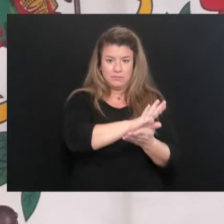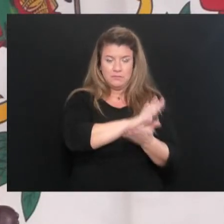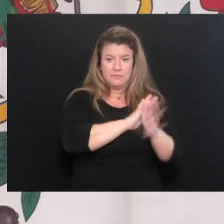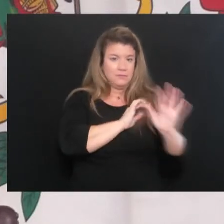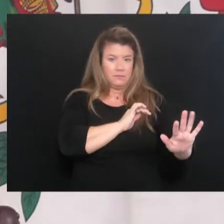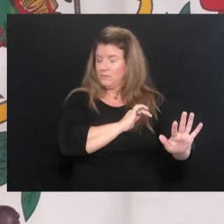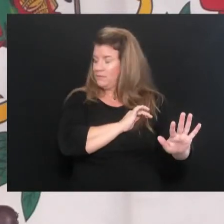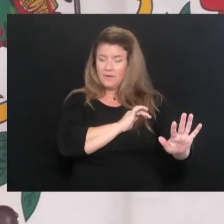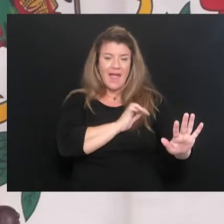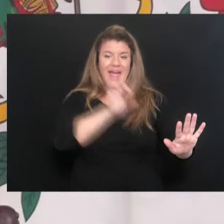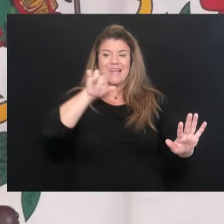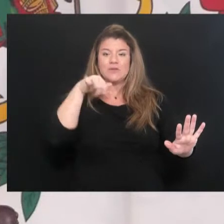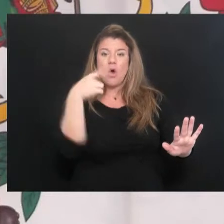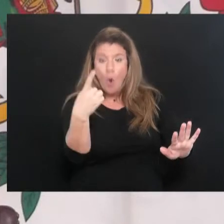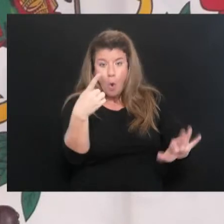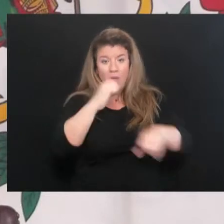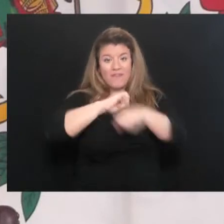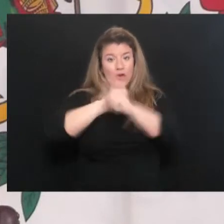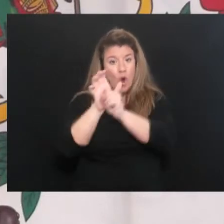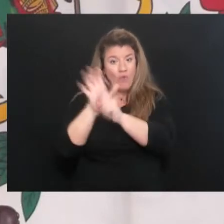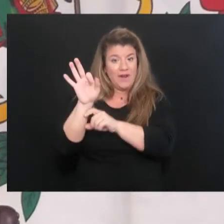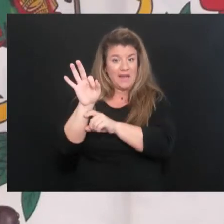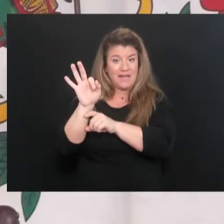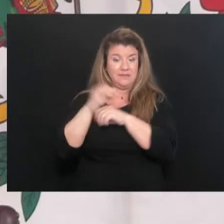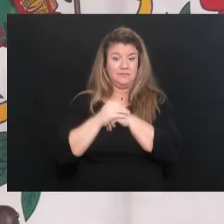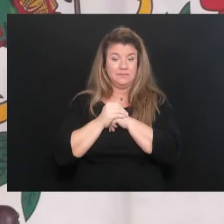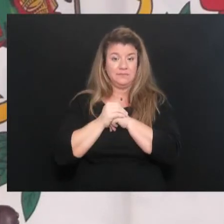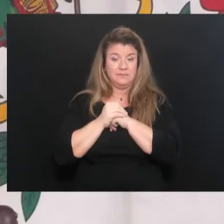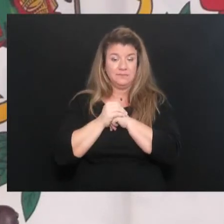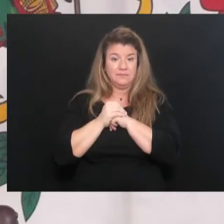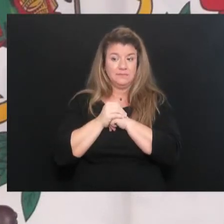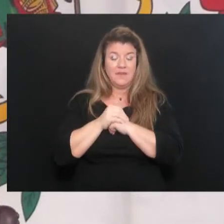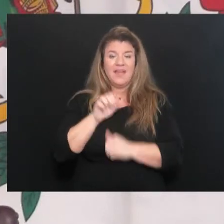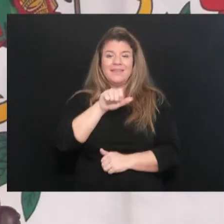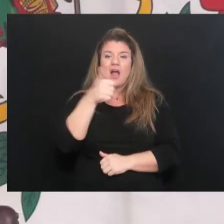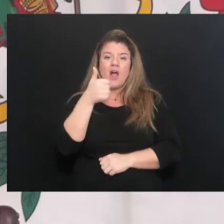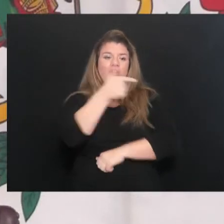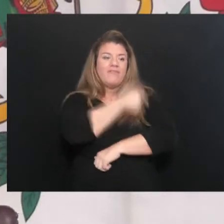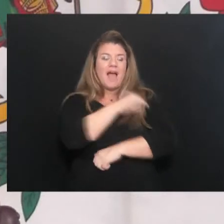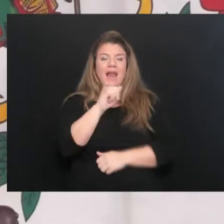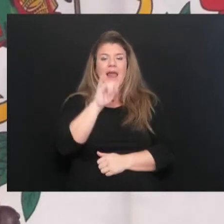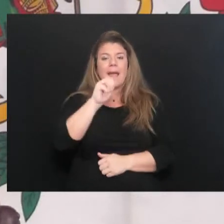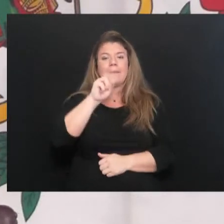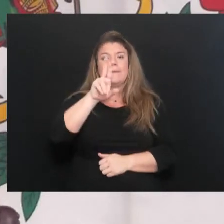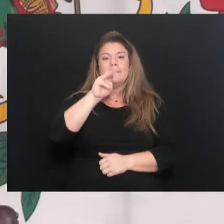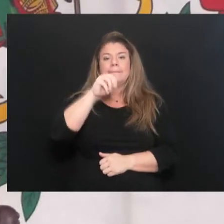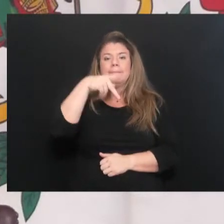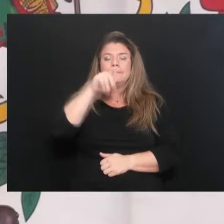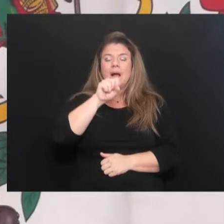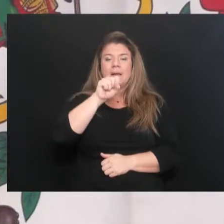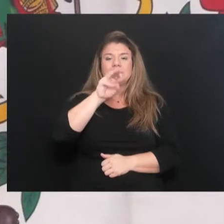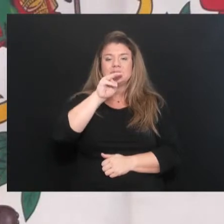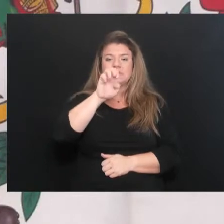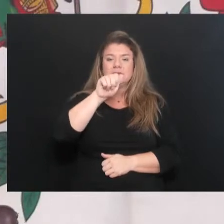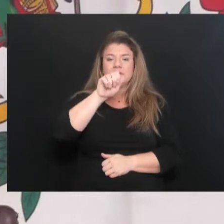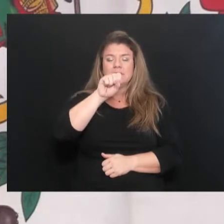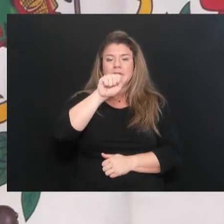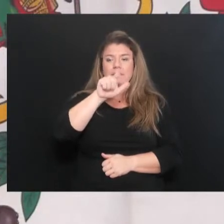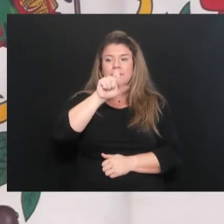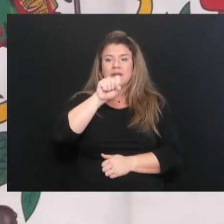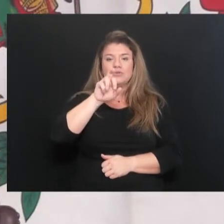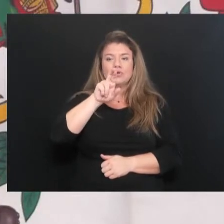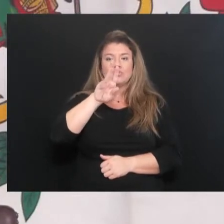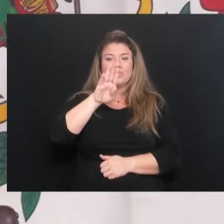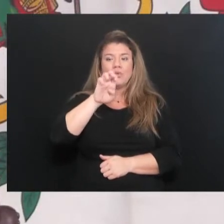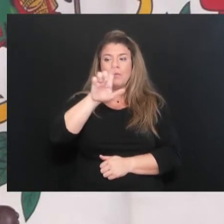is only for COVID-19. These other vaccines like the mumps, measles, and rubella stuff and everything, been around a